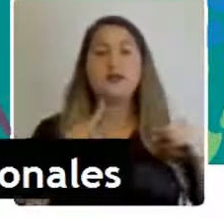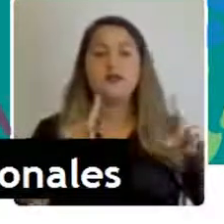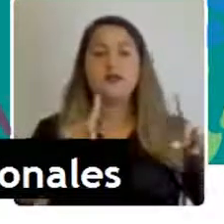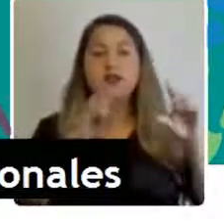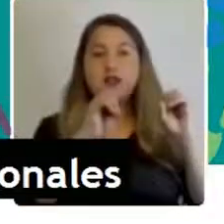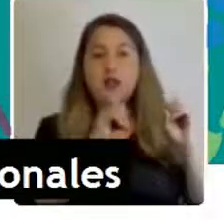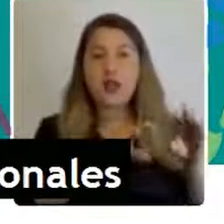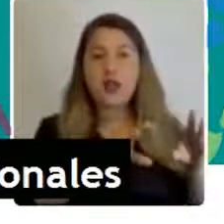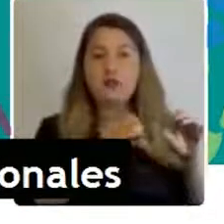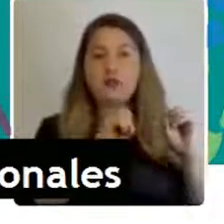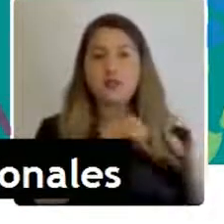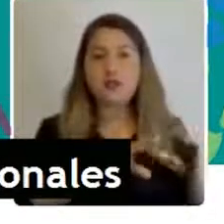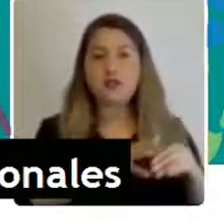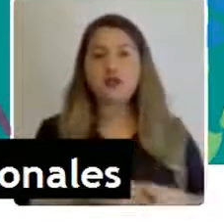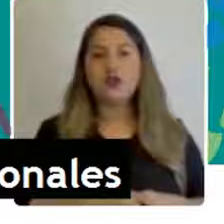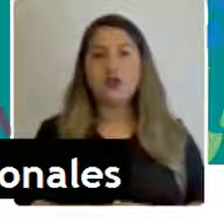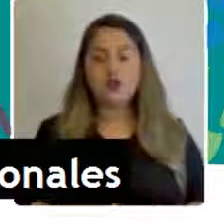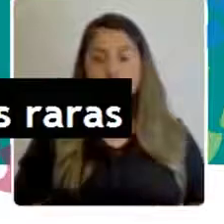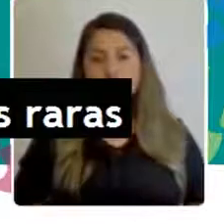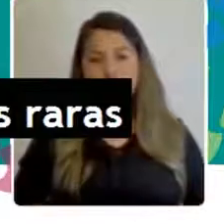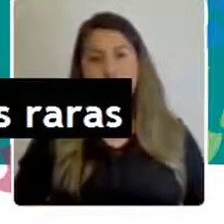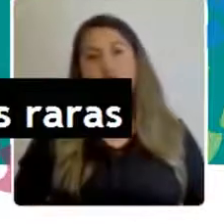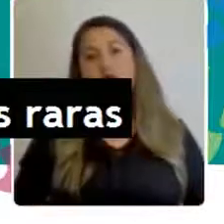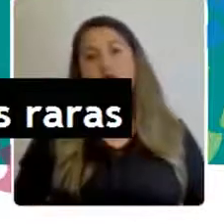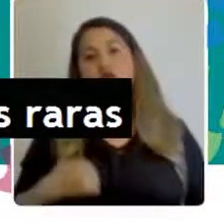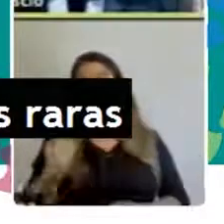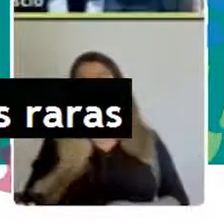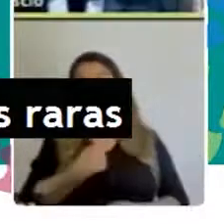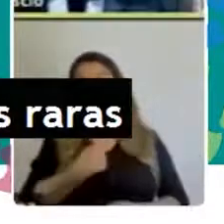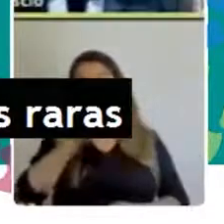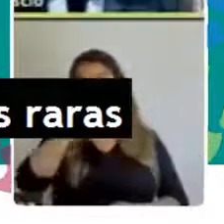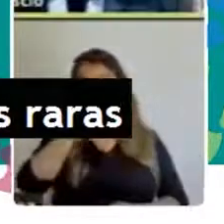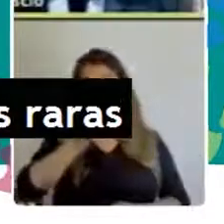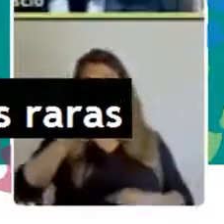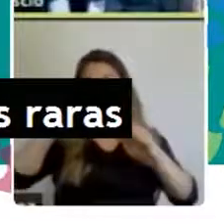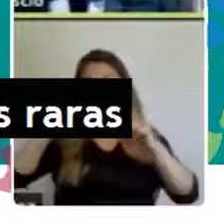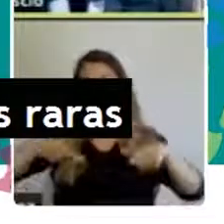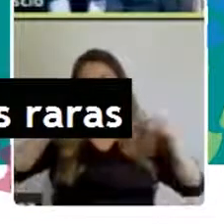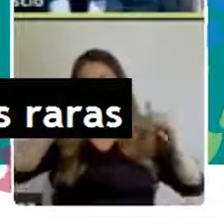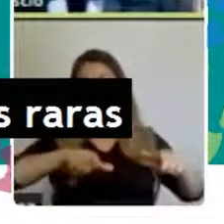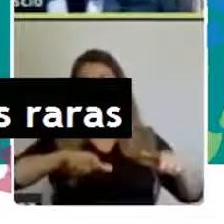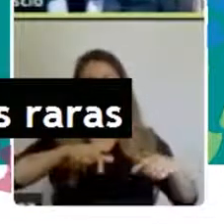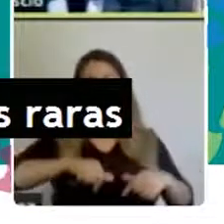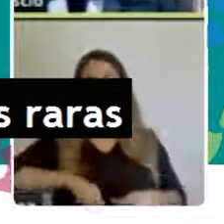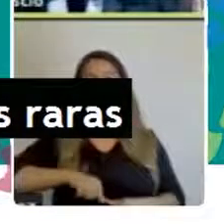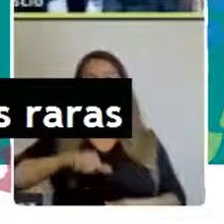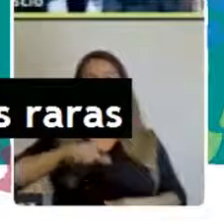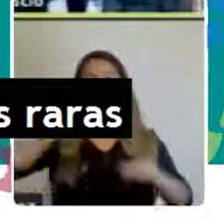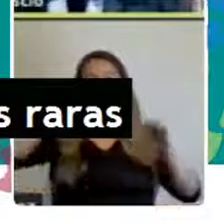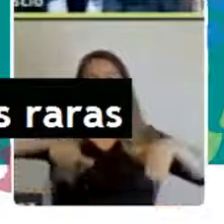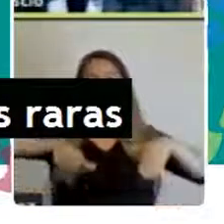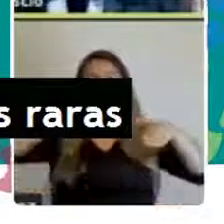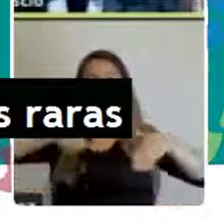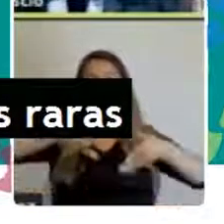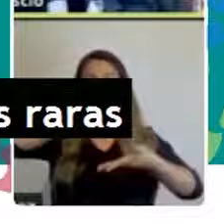departments and 16 national centers. One of these is dedicated to rare diseases. And we are more